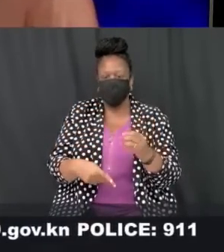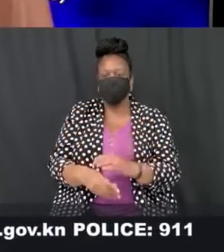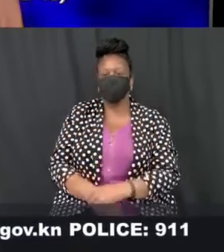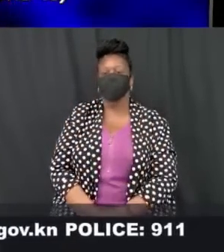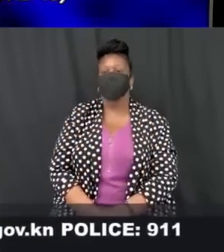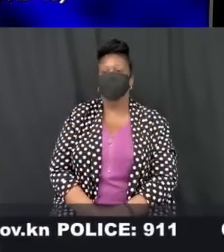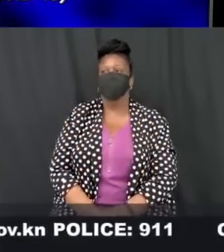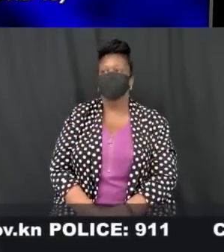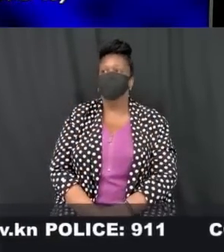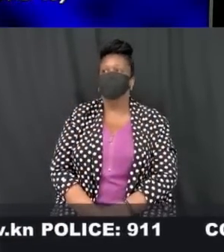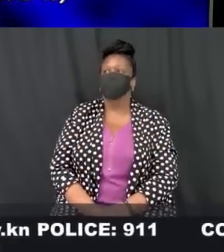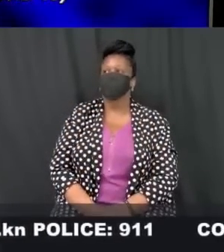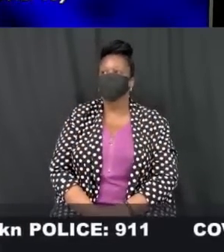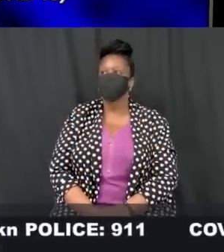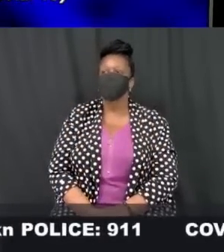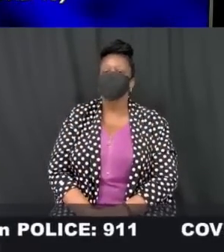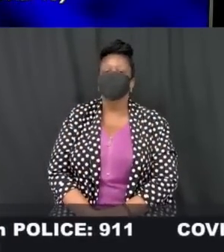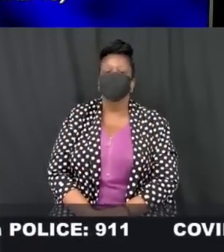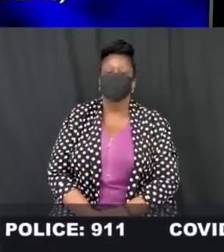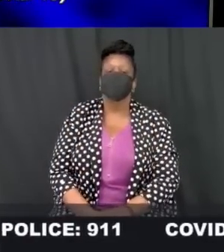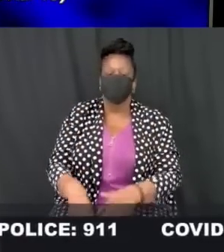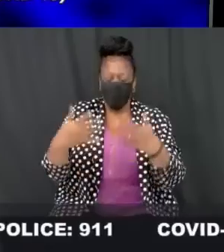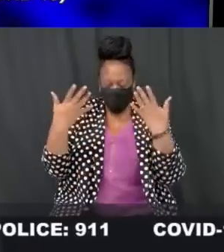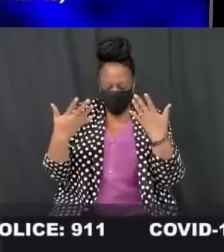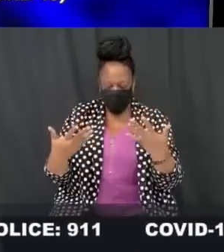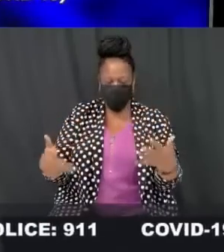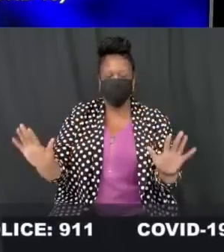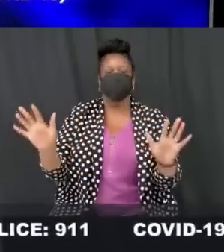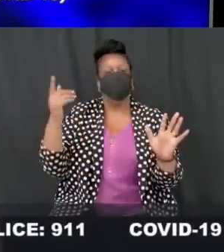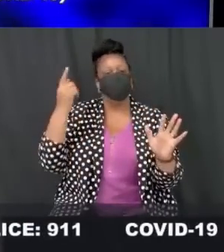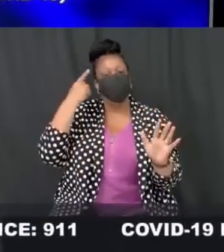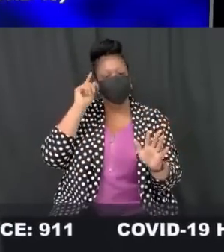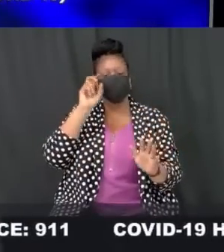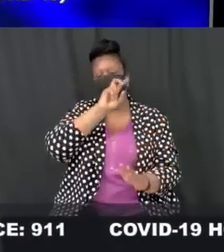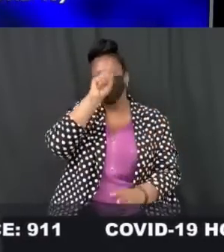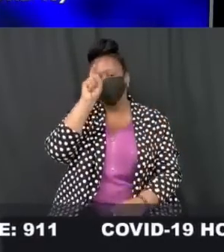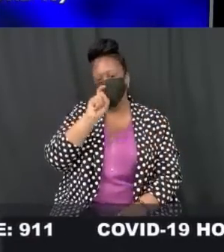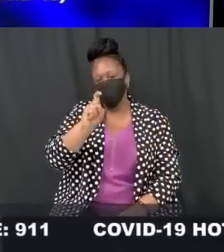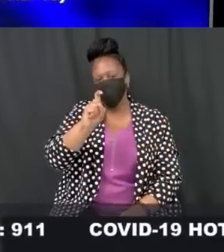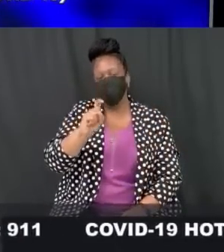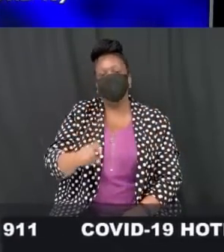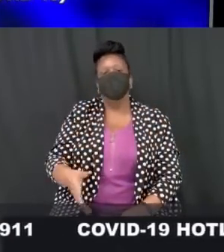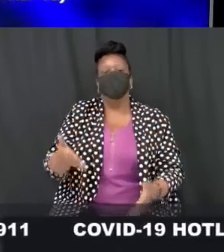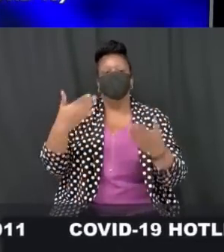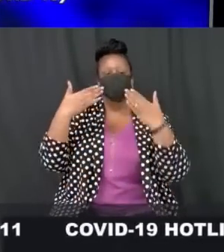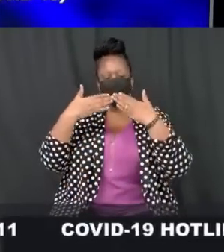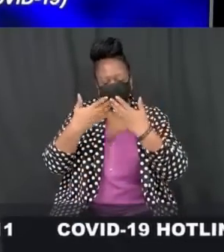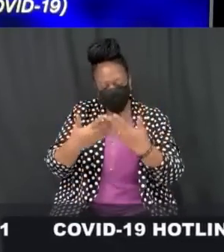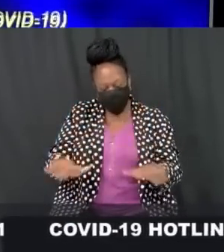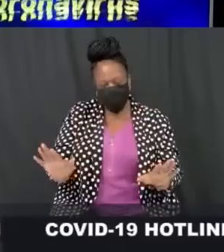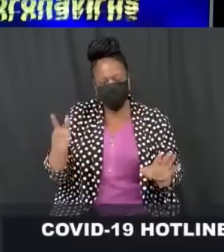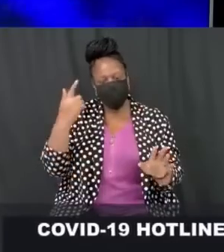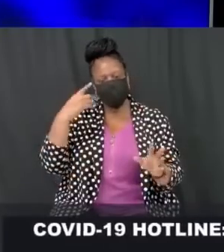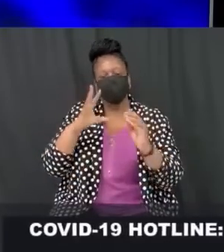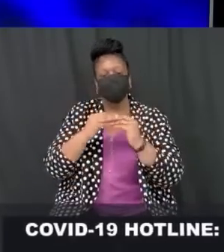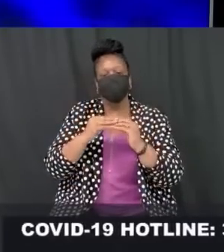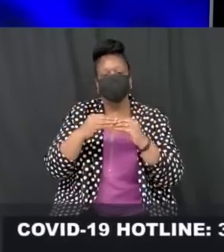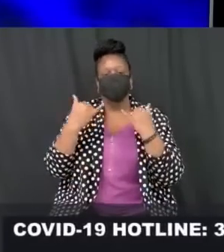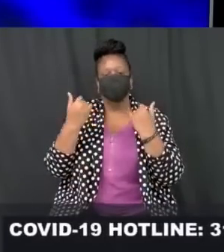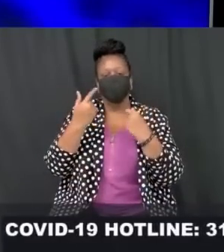Thank you very much, CMO. And that brings us to the end of our press briefing for